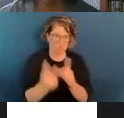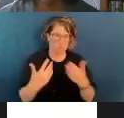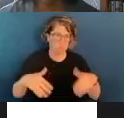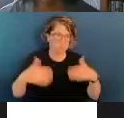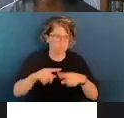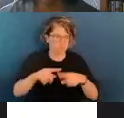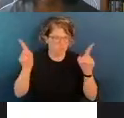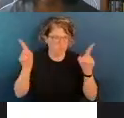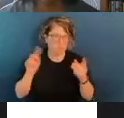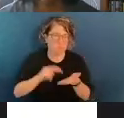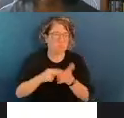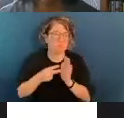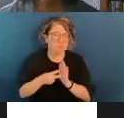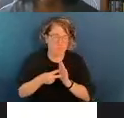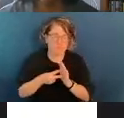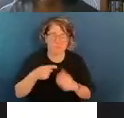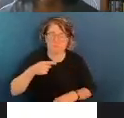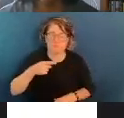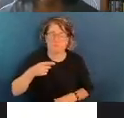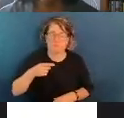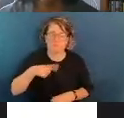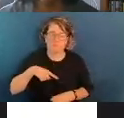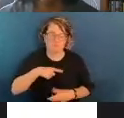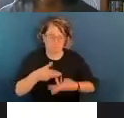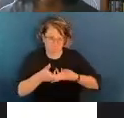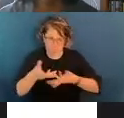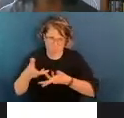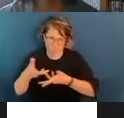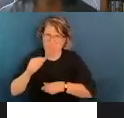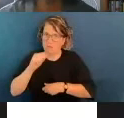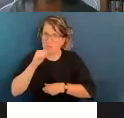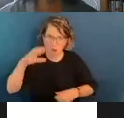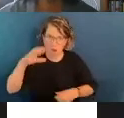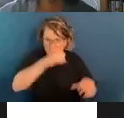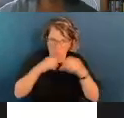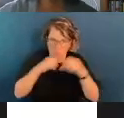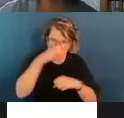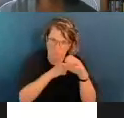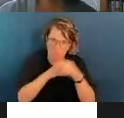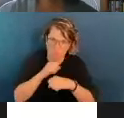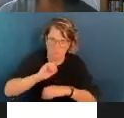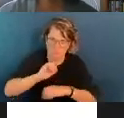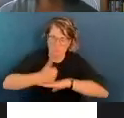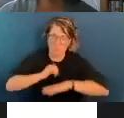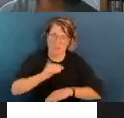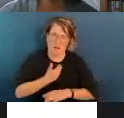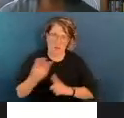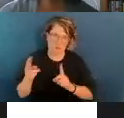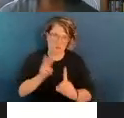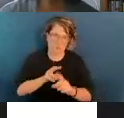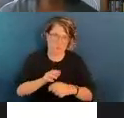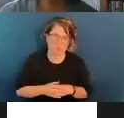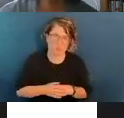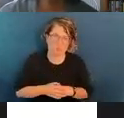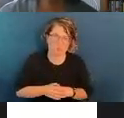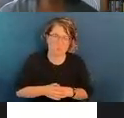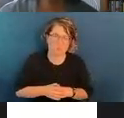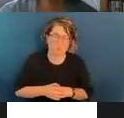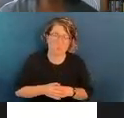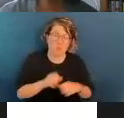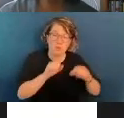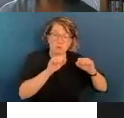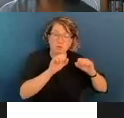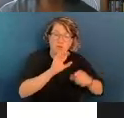about people based on our biases. Cultural competency does not require us to become experts in